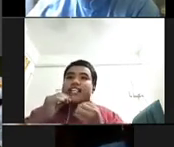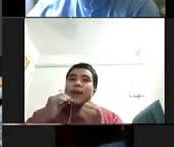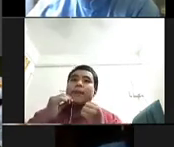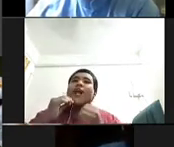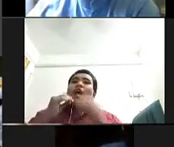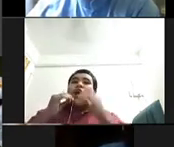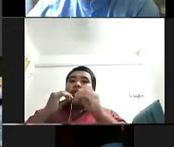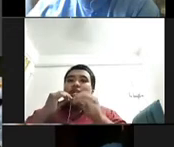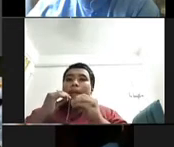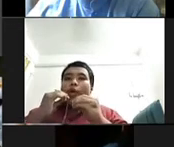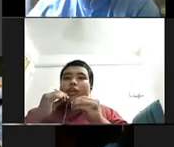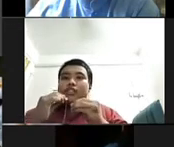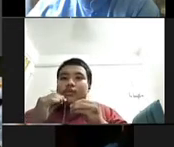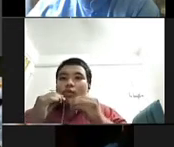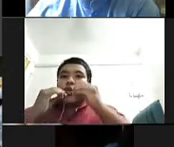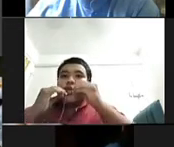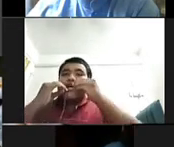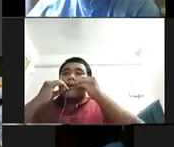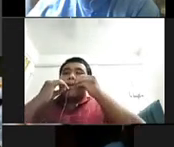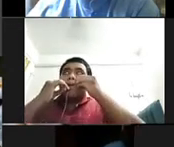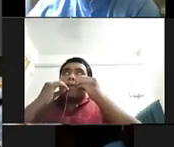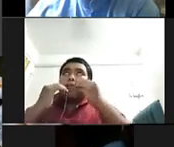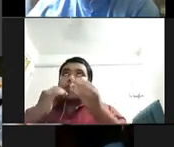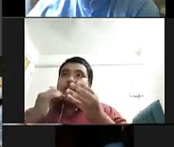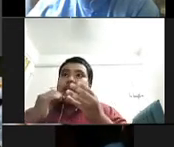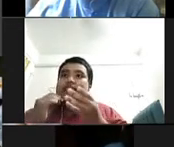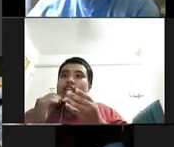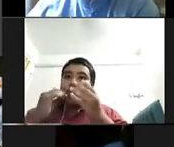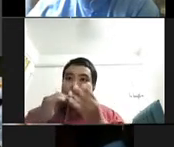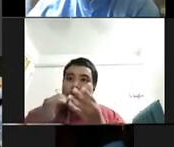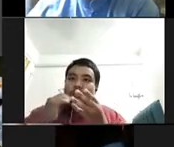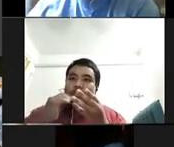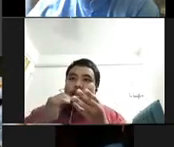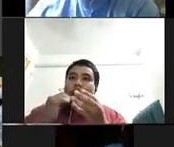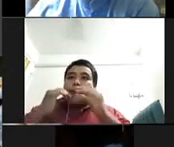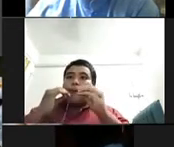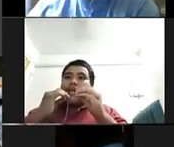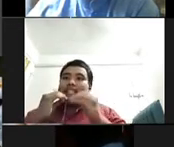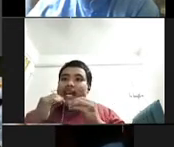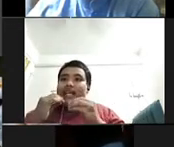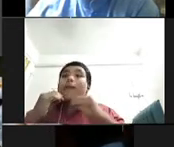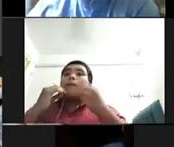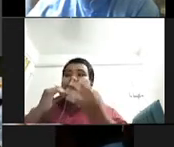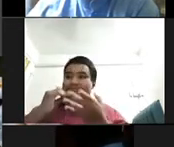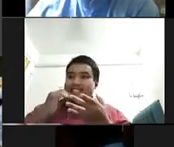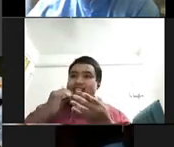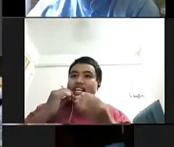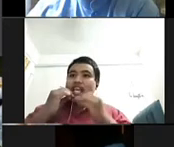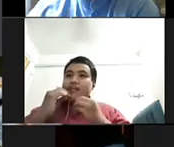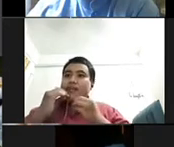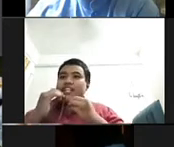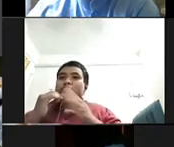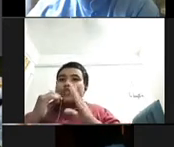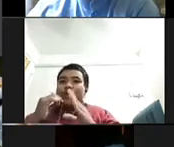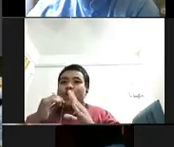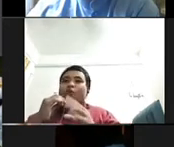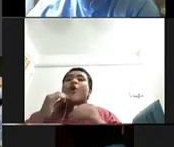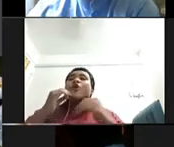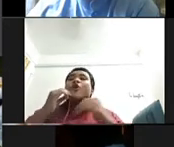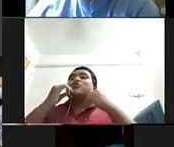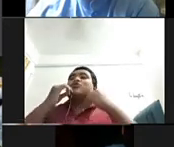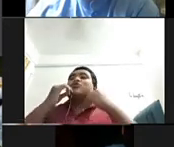For example, with the protection oils, pests like mice can be reduced.